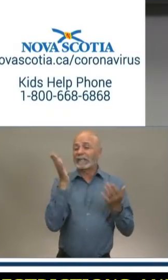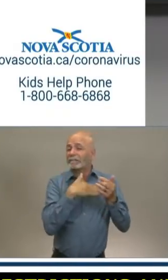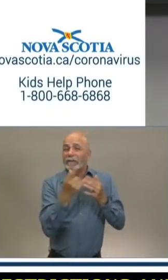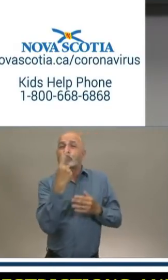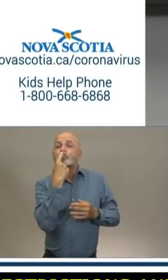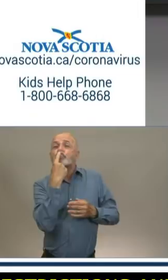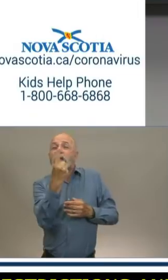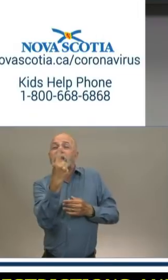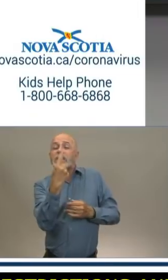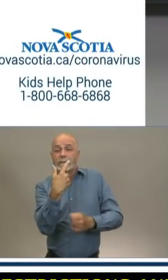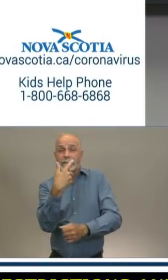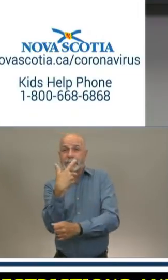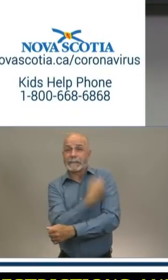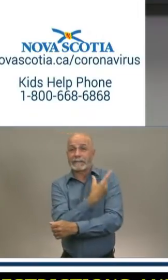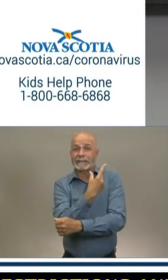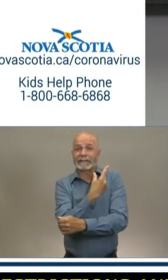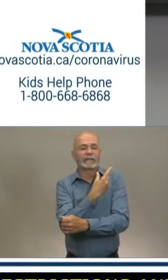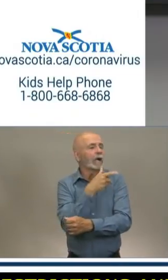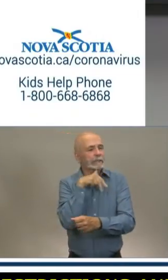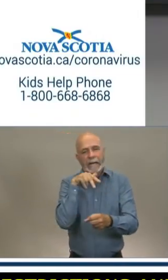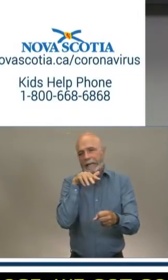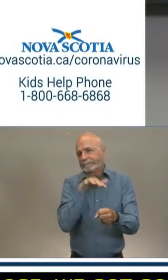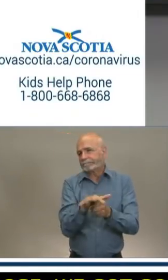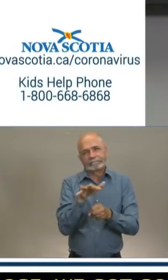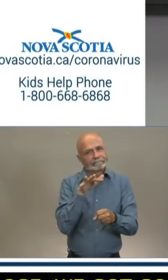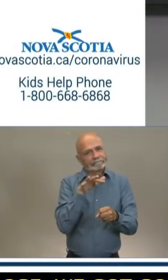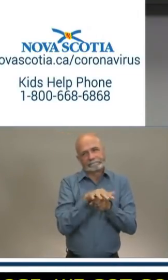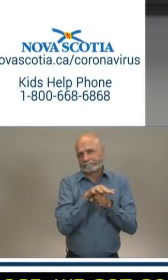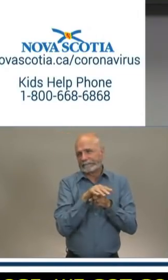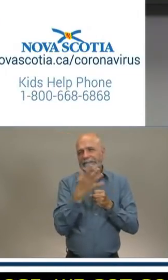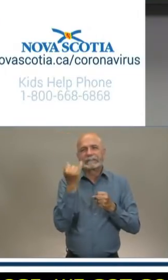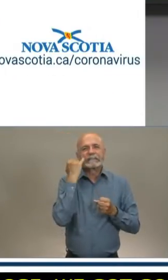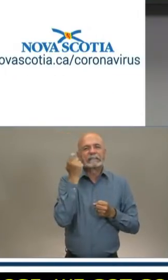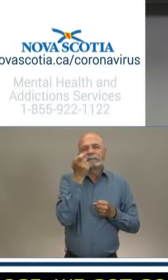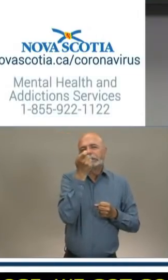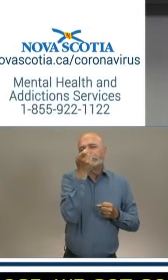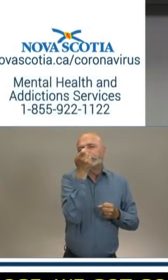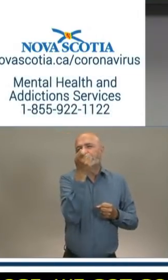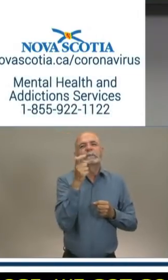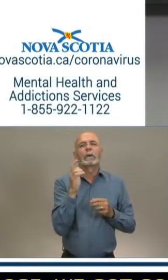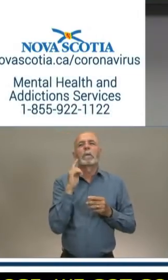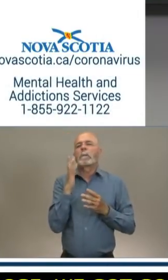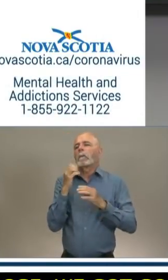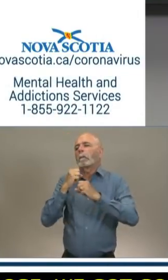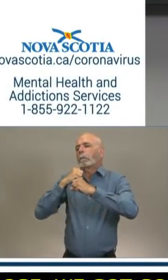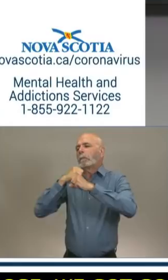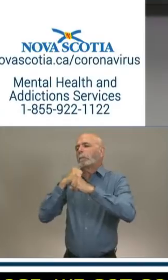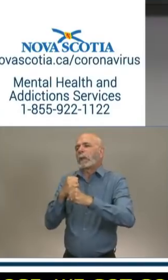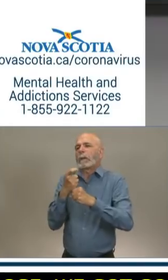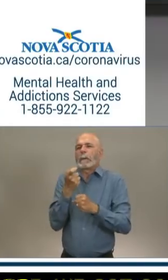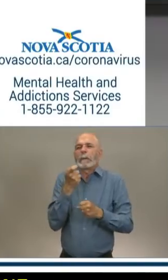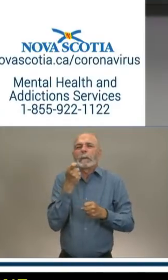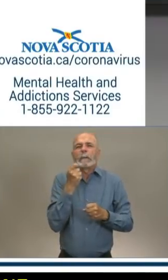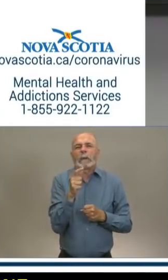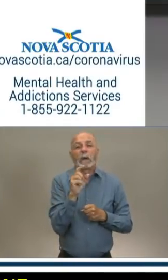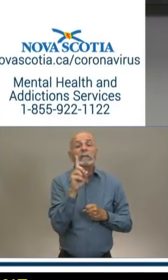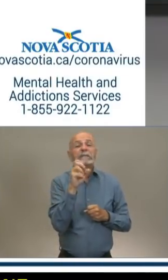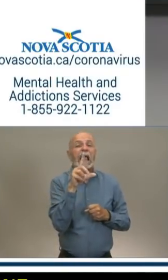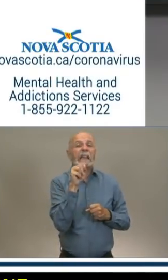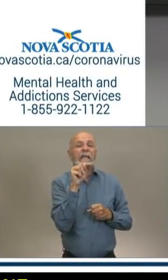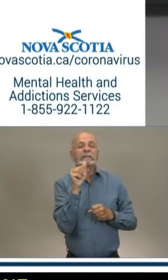dose, but a 1 dose of vaccine only provides at best modest protection against the Delta variant. You need 2 doses of